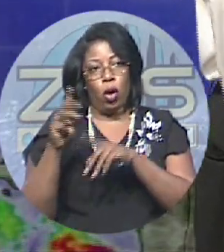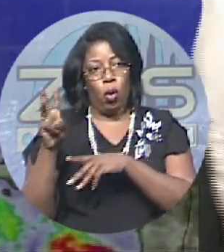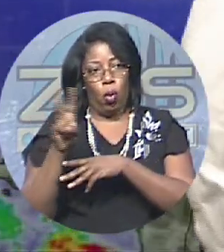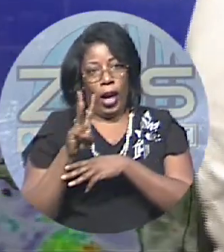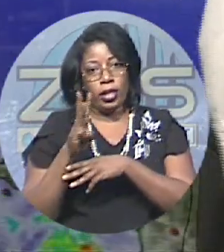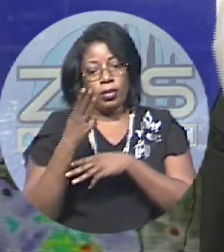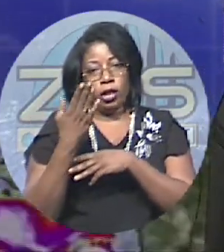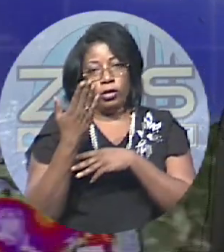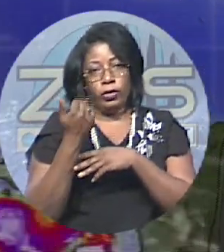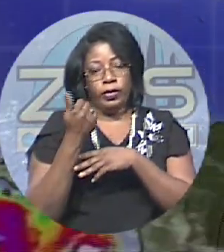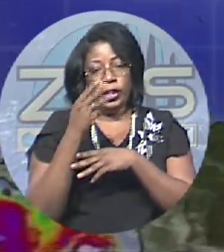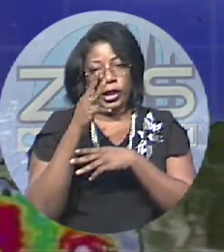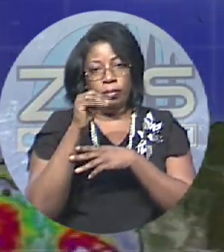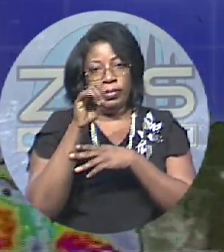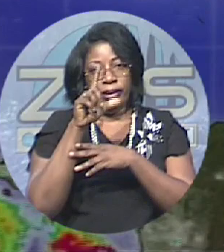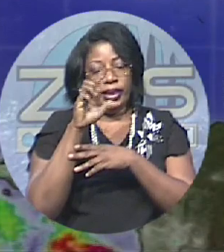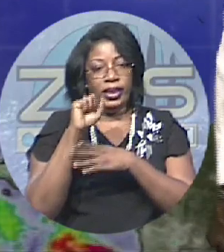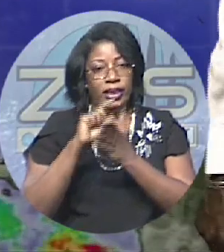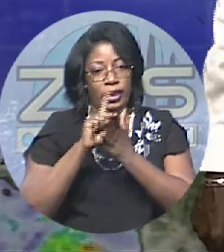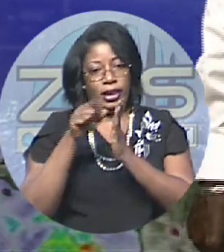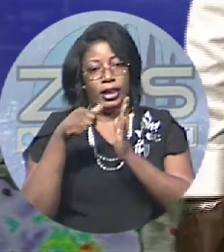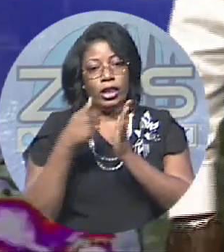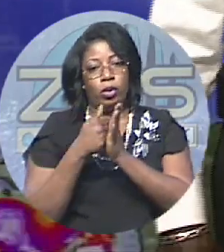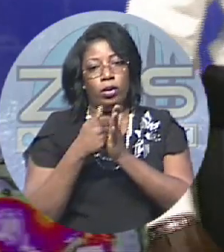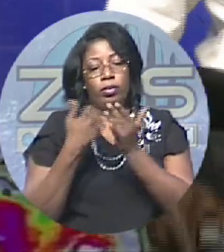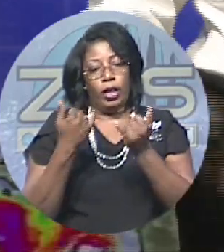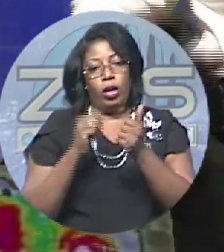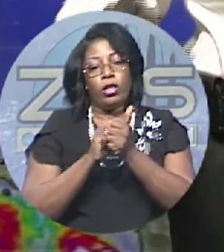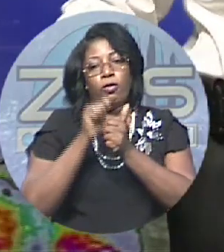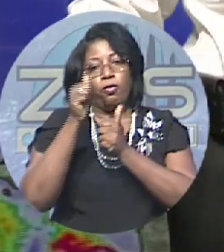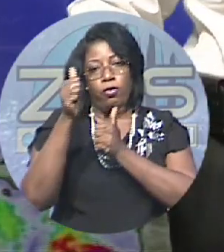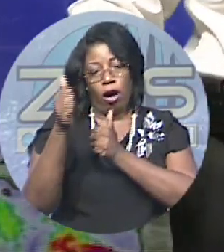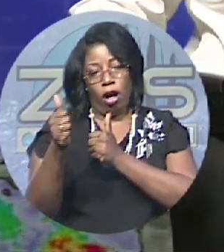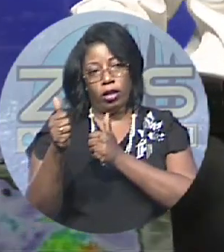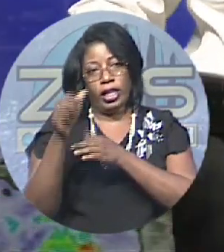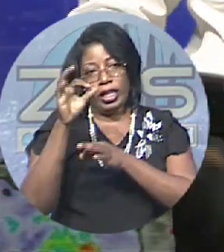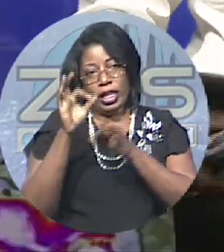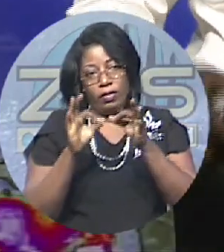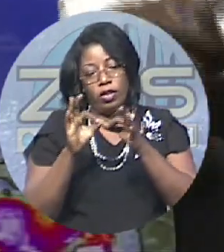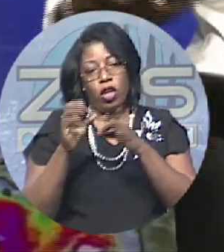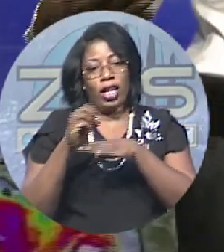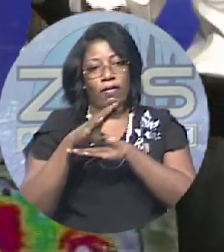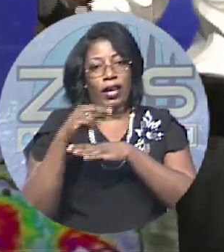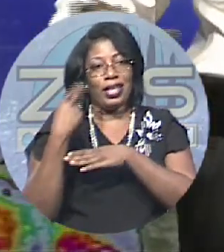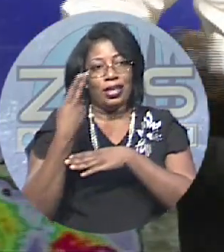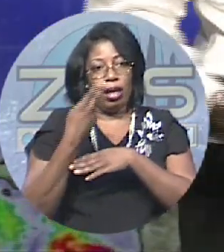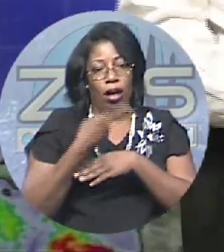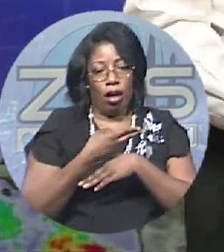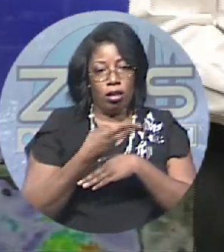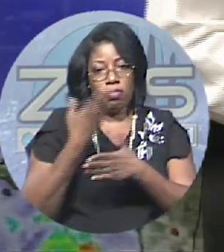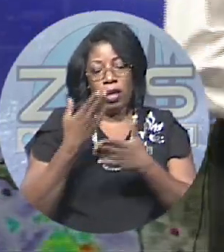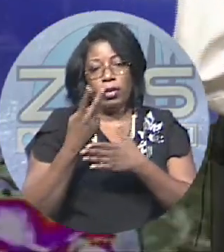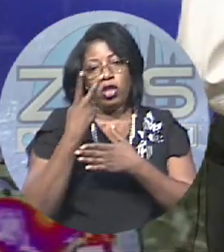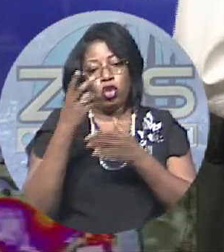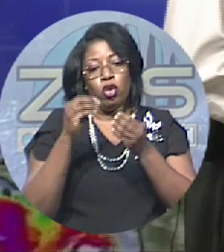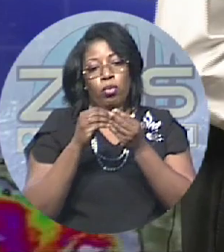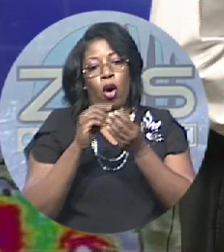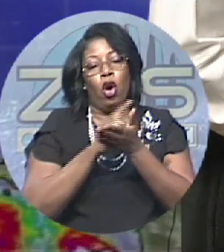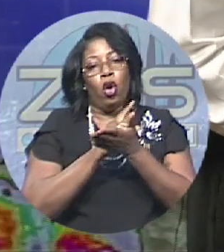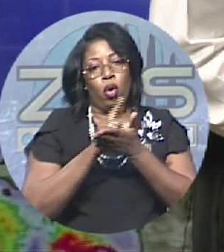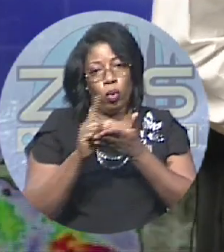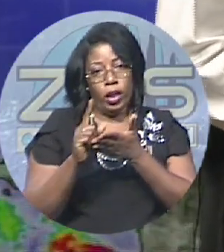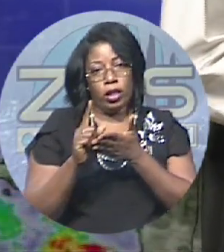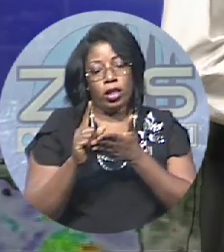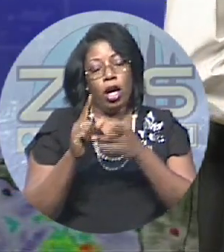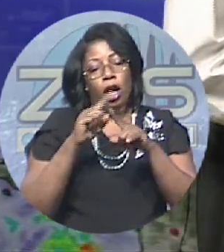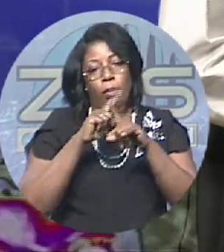about 15 miles per hour, and it's much too far out to tell whether or not it's going to affect us. It's at least about 2 weeks away. But nevertheless,